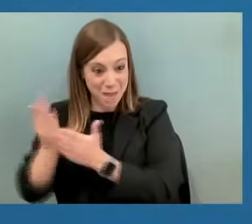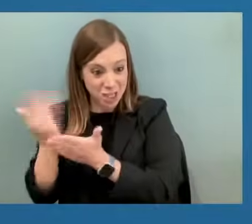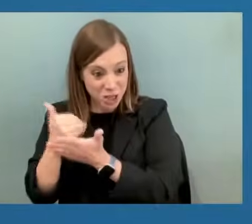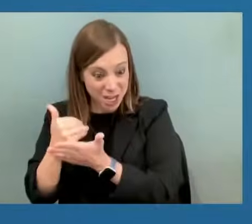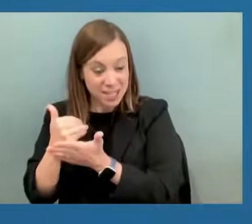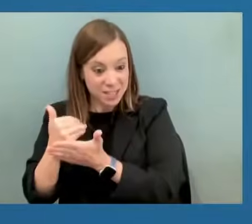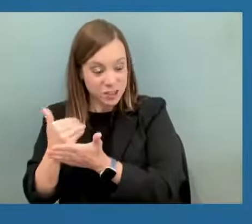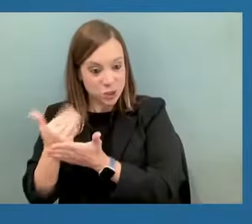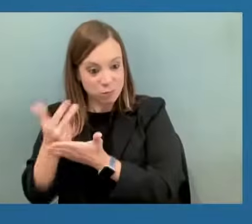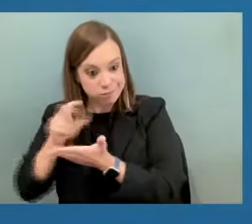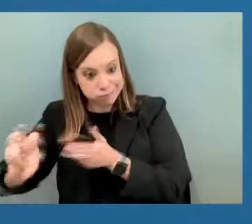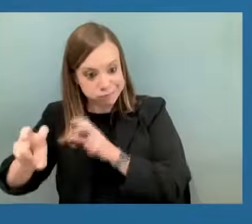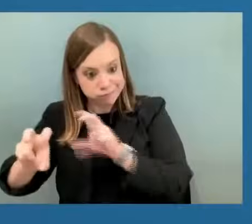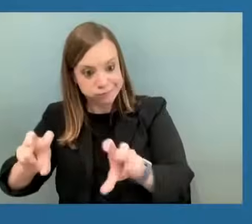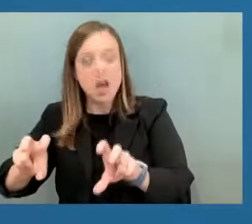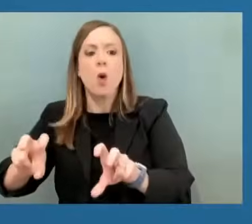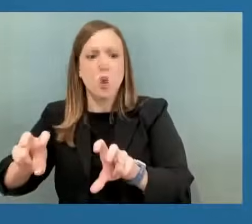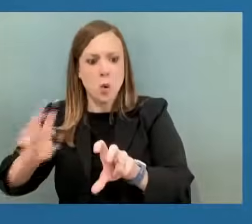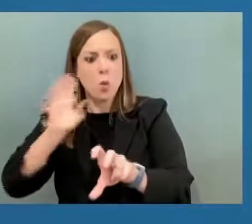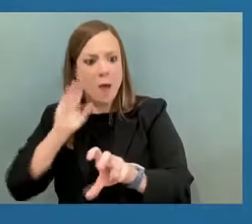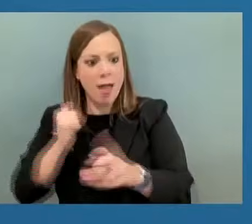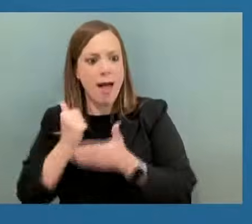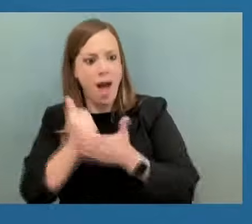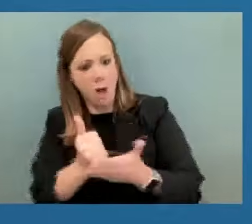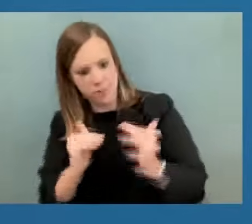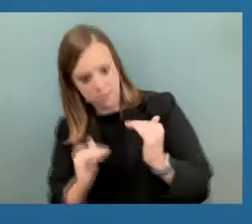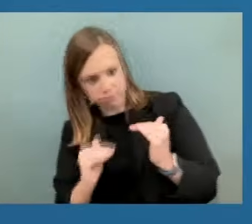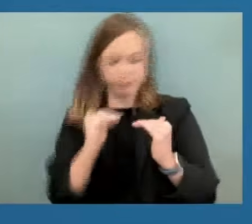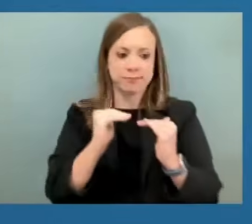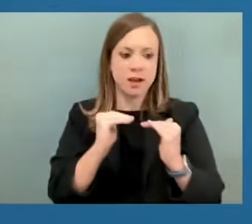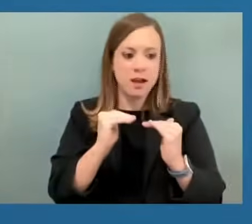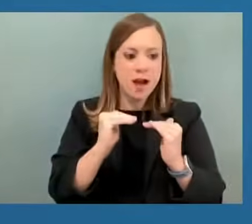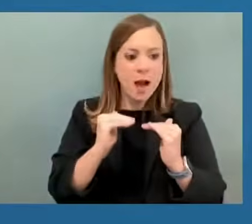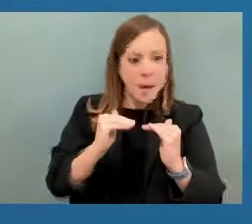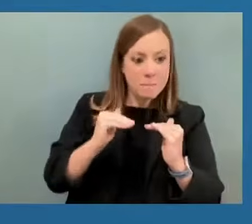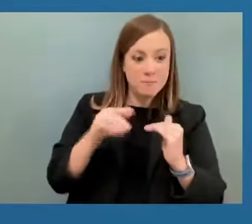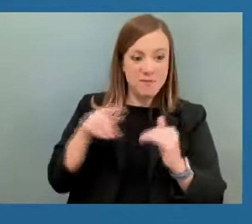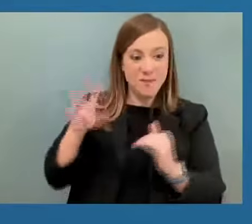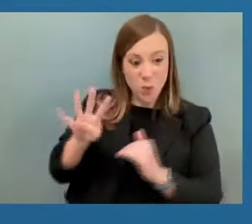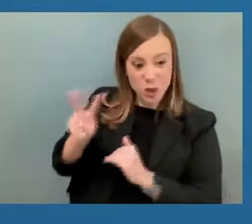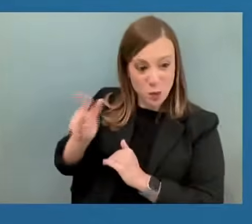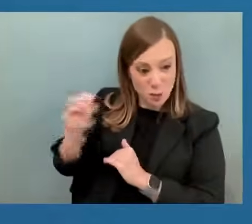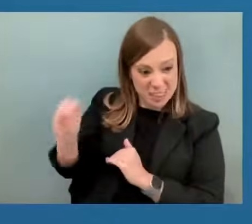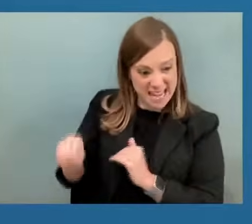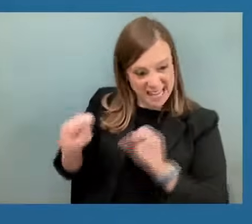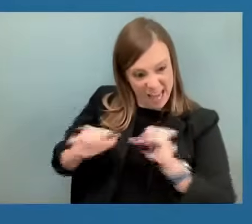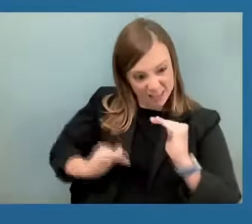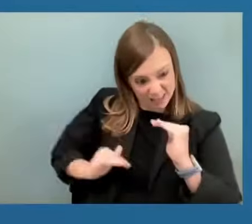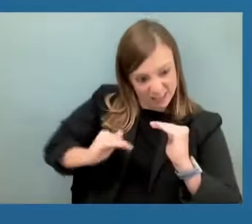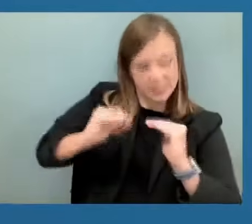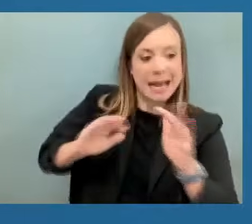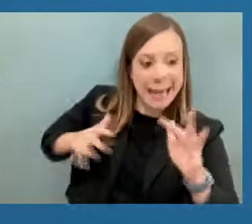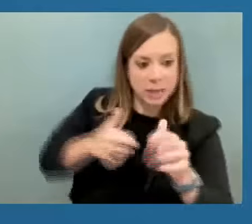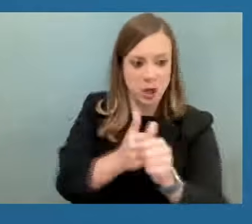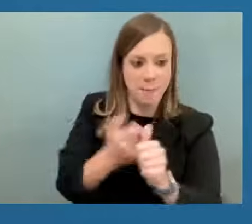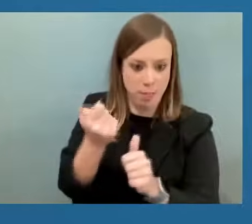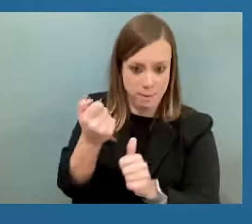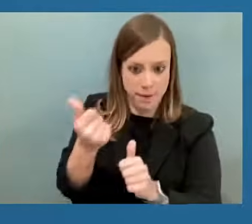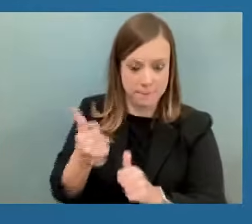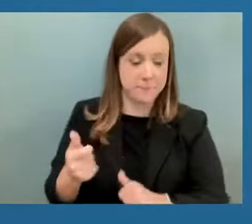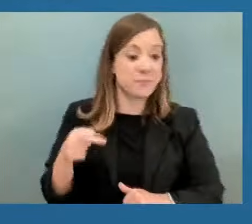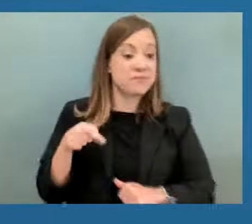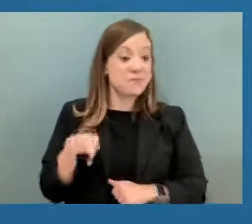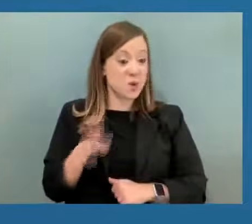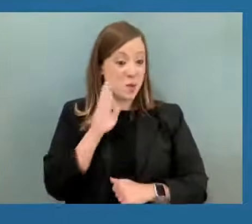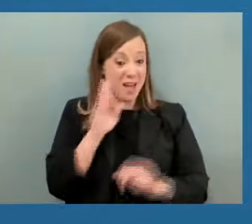that 42%. And so, Governor, again, we thank you so much for that. There's going to be a theme here, guys, in case you were wondering.